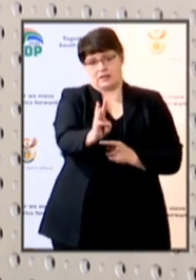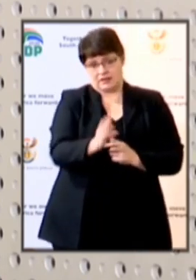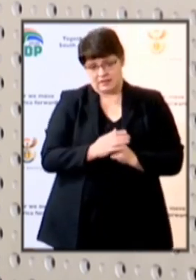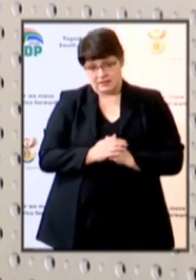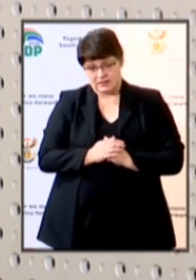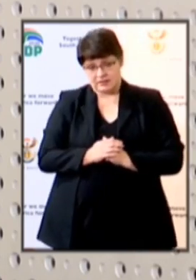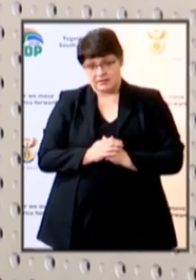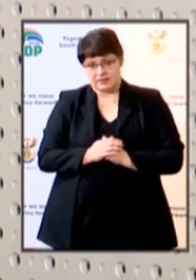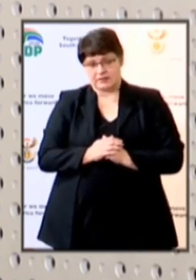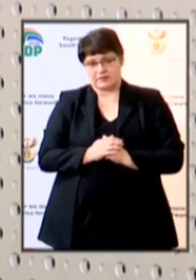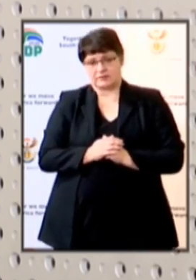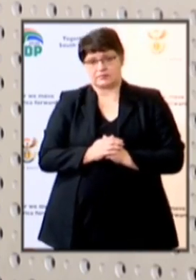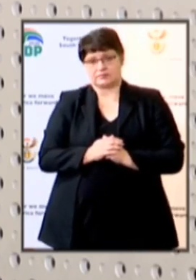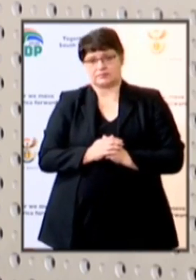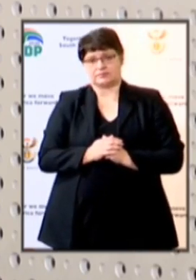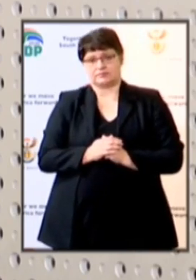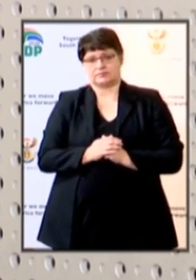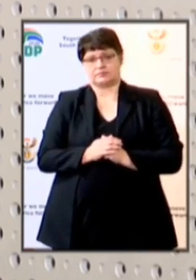and we will be